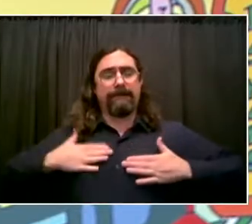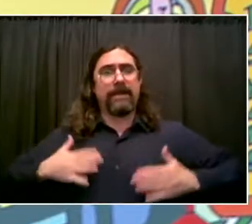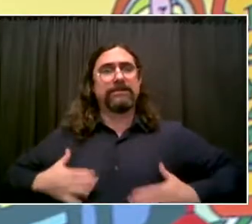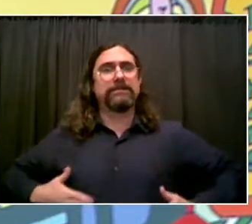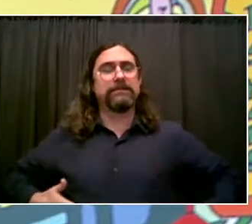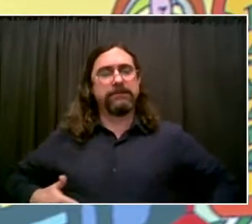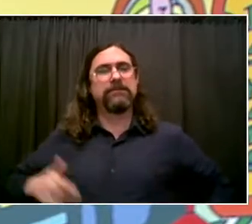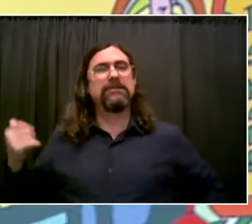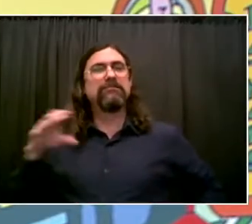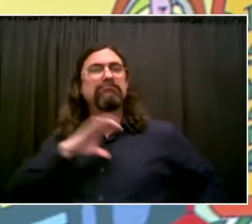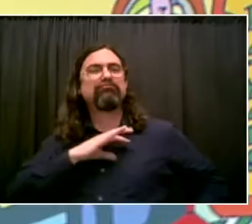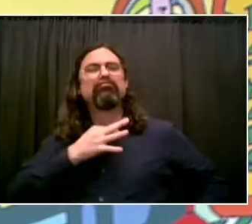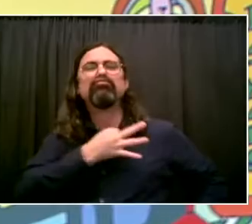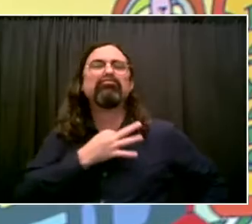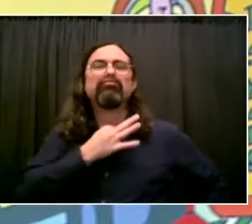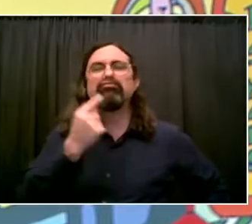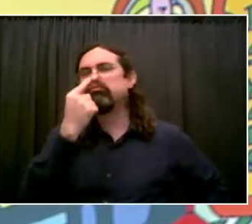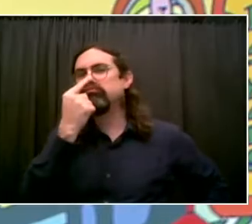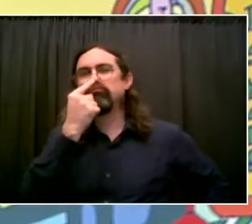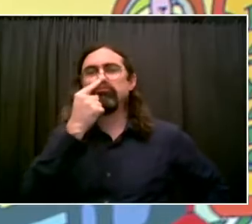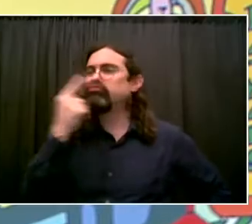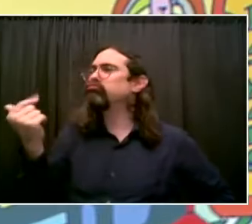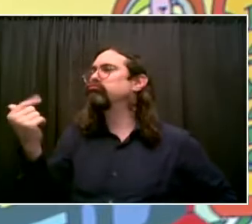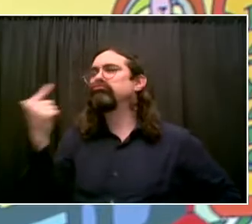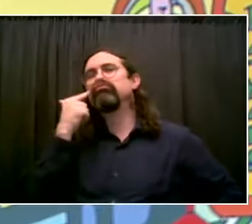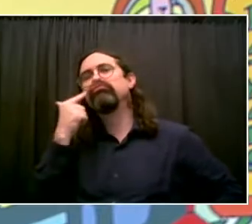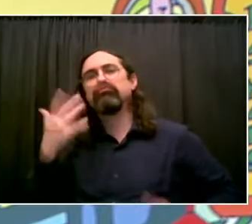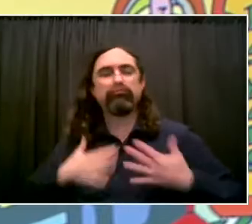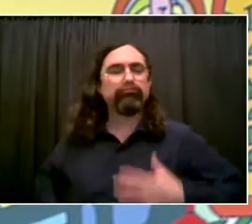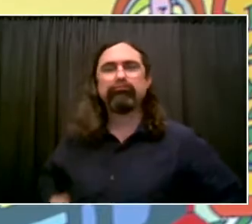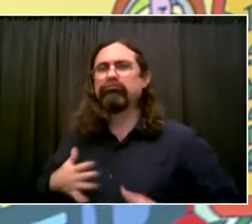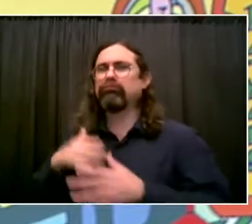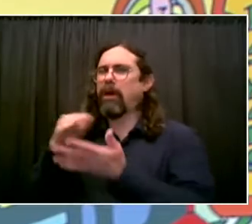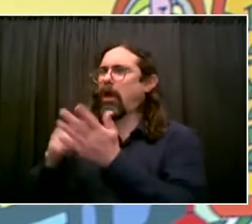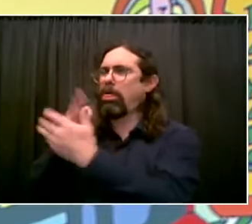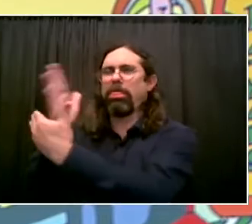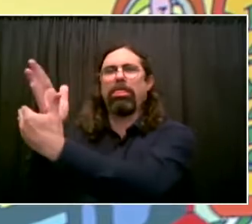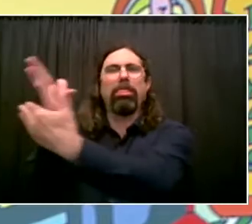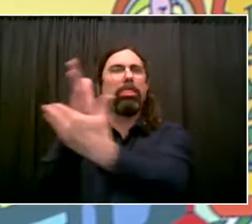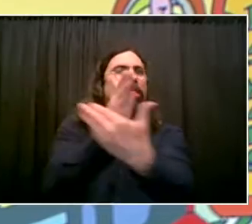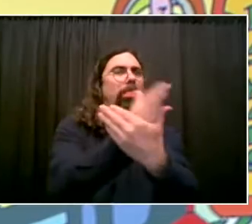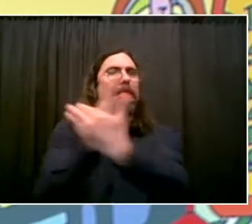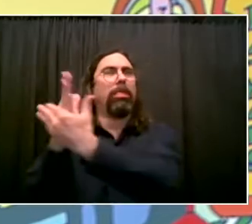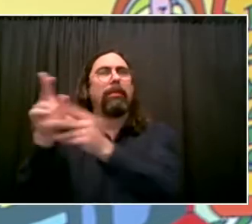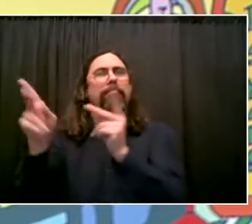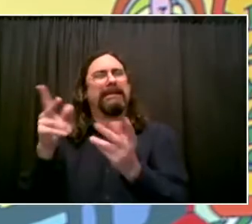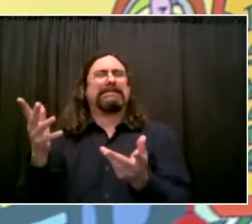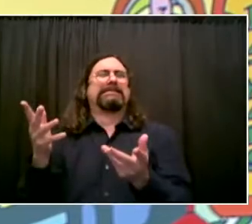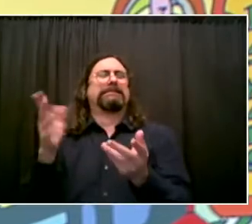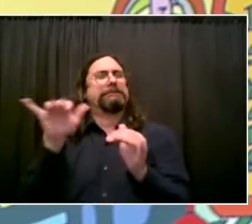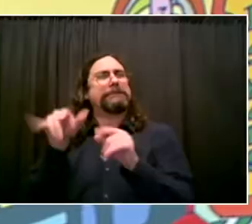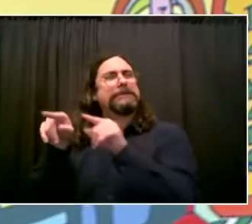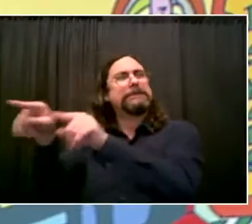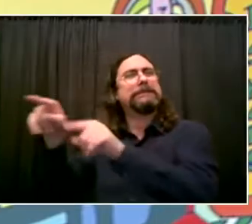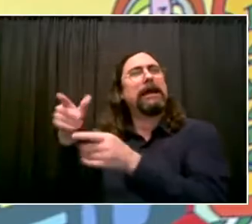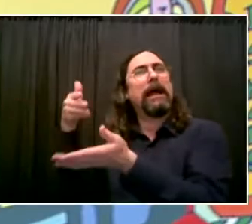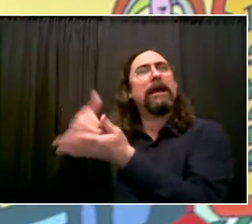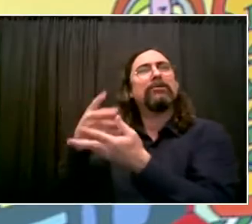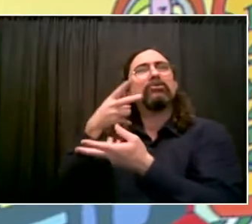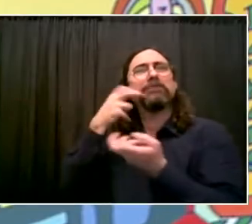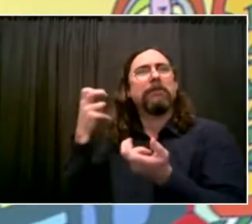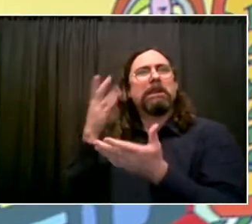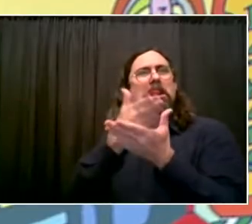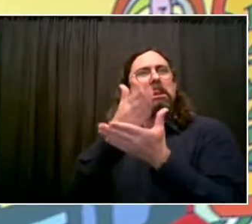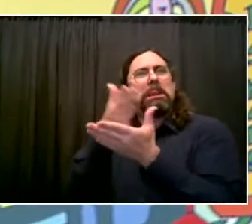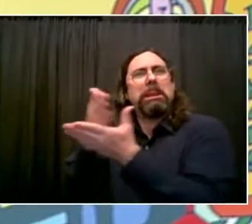the decision as a lifelong police professional, an extremely thoughtful, intelligent analyst of policing,